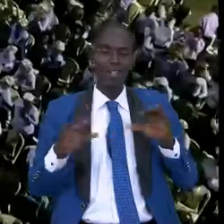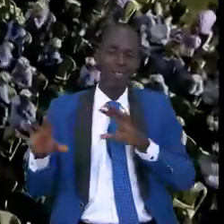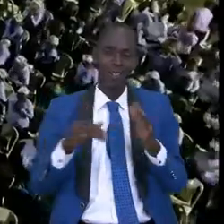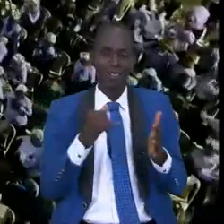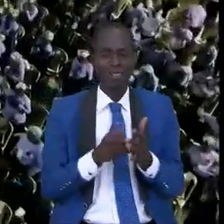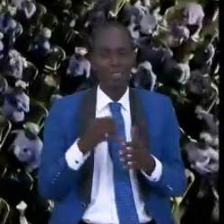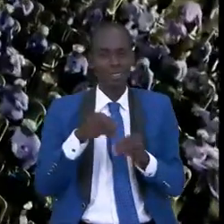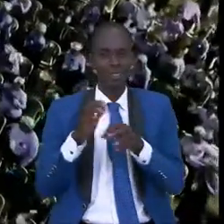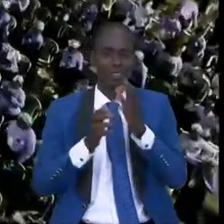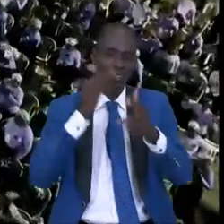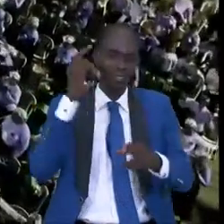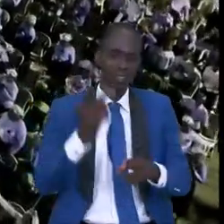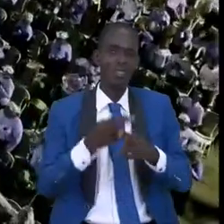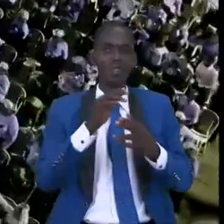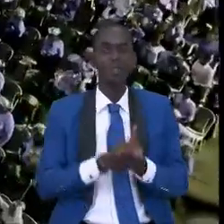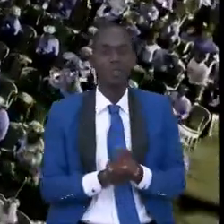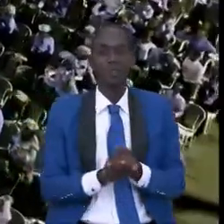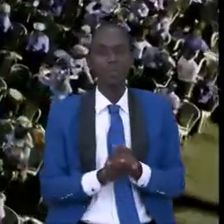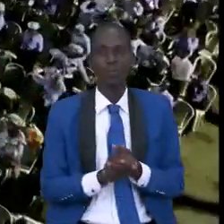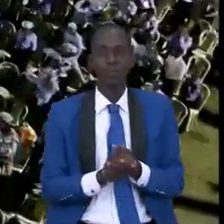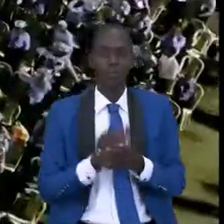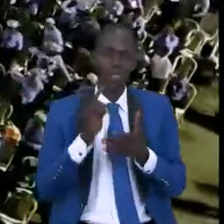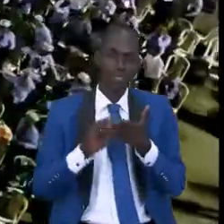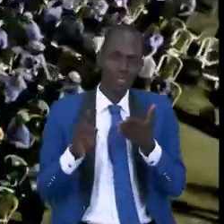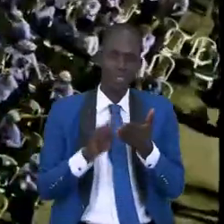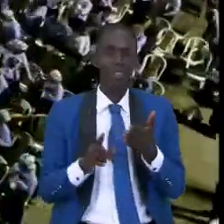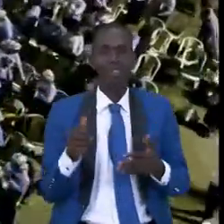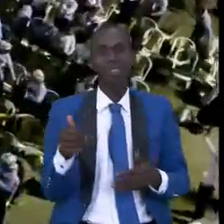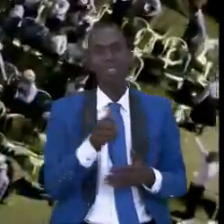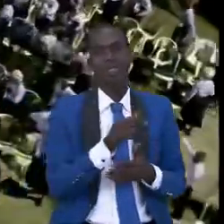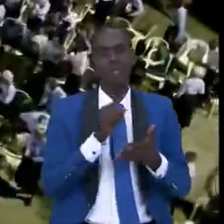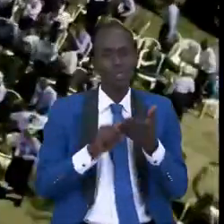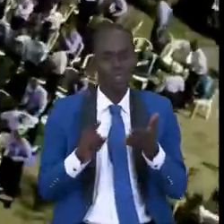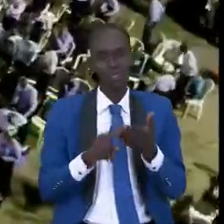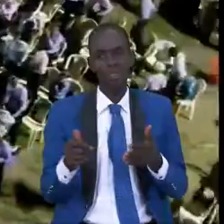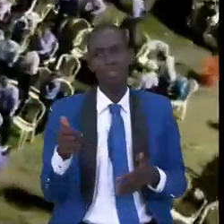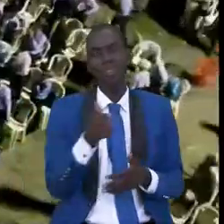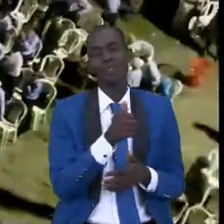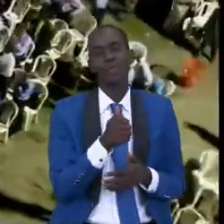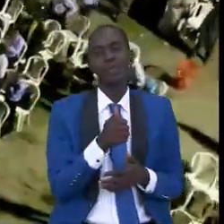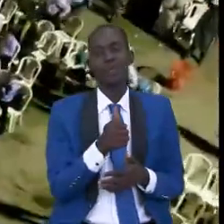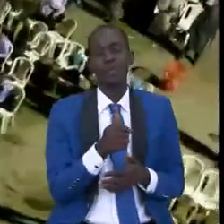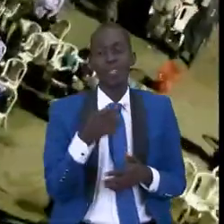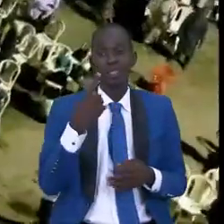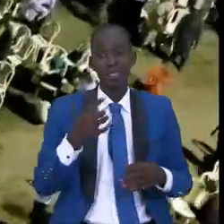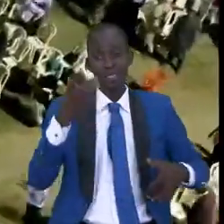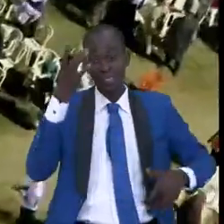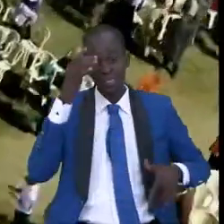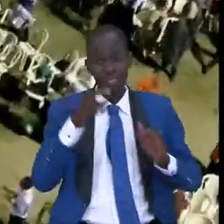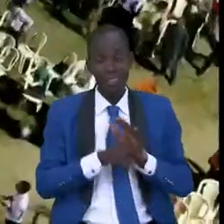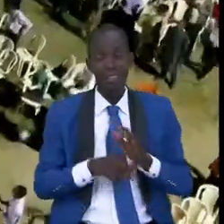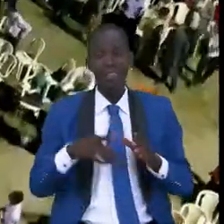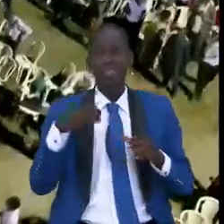it. Check up, check up, check up. The cancer, the tuberculosis, the